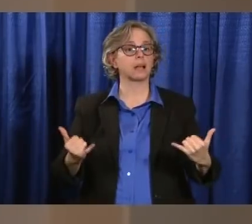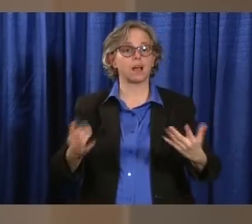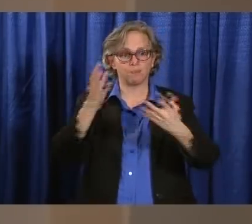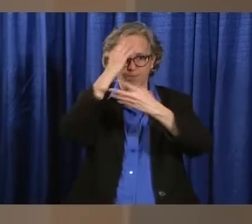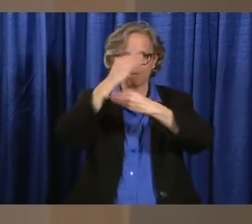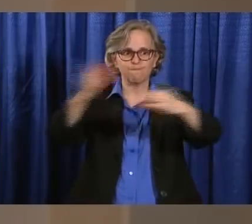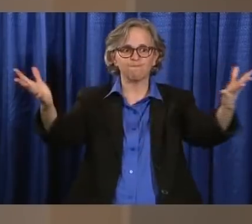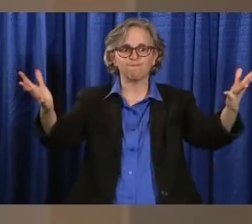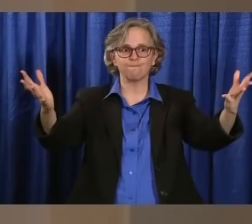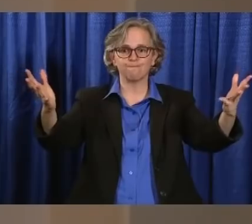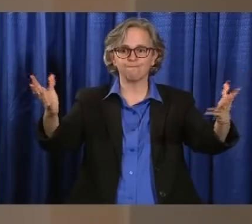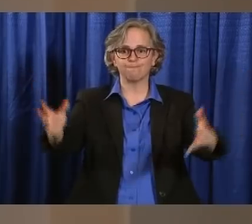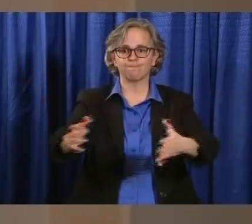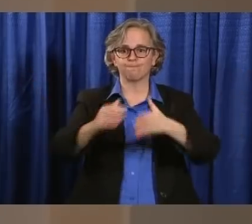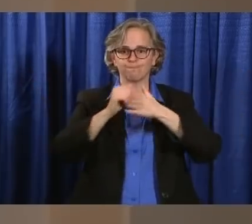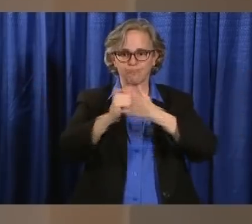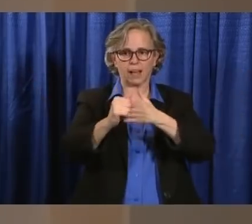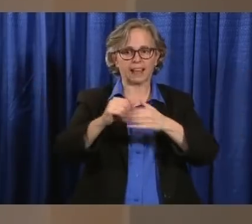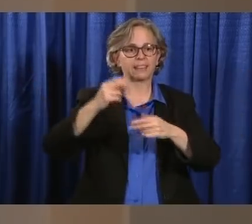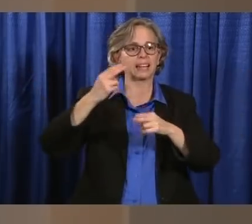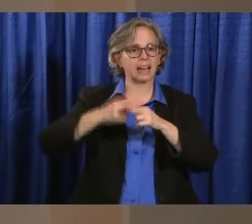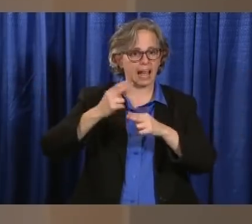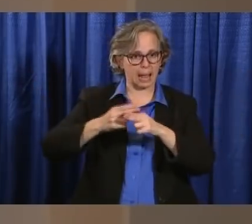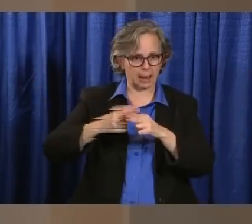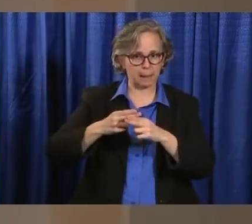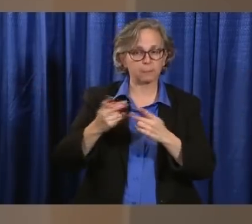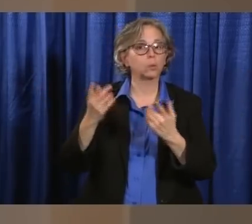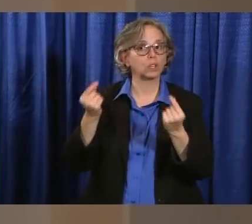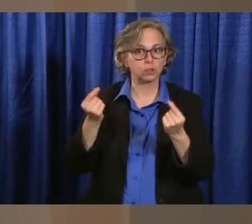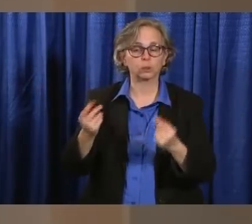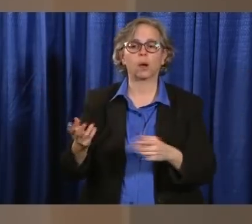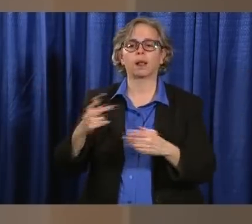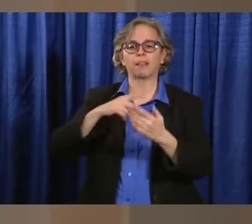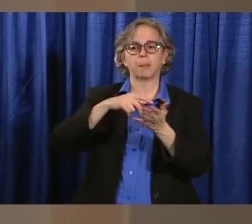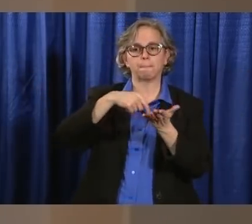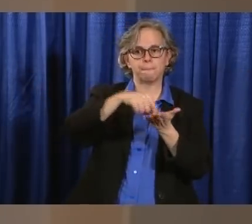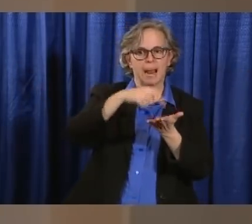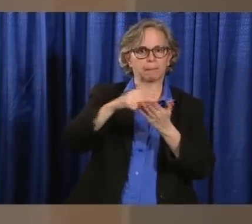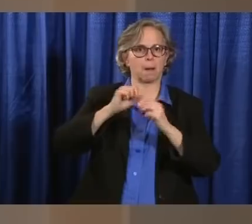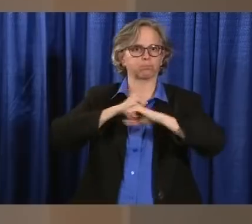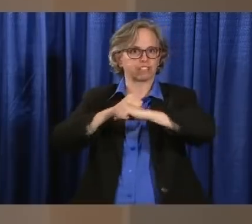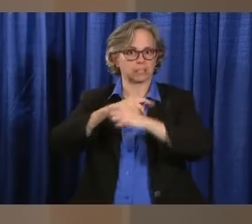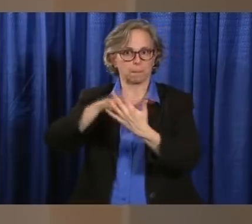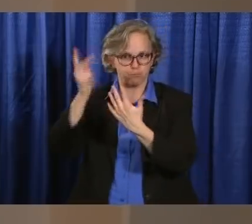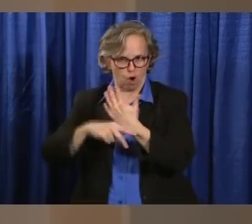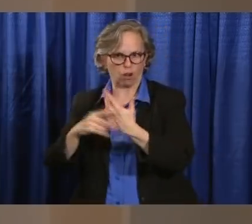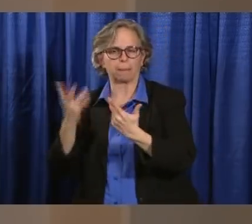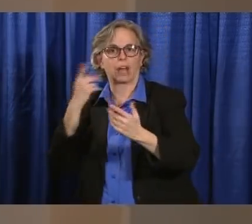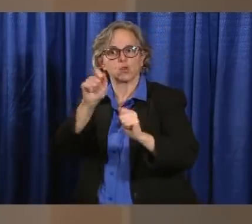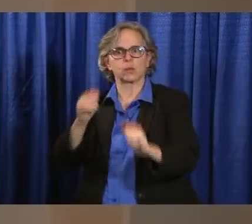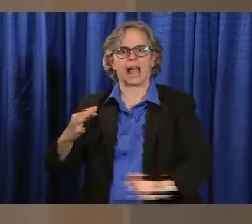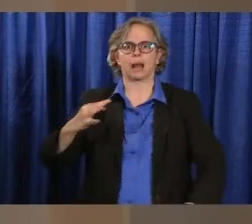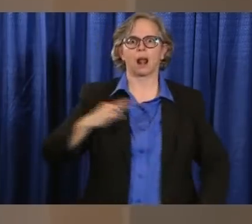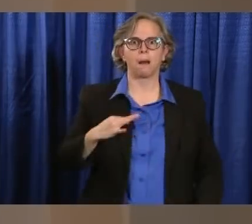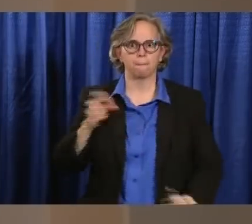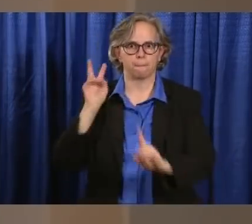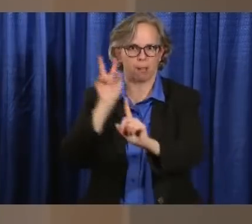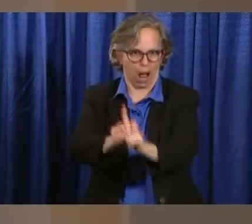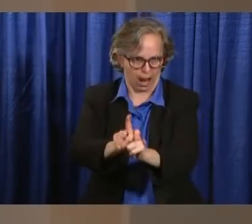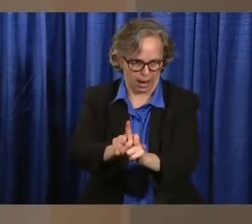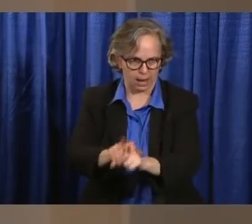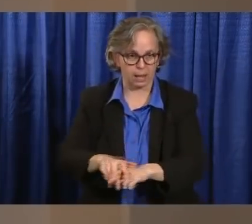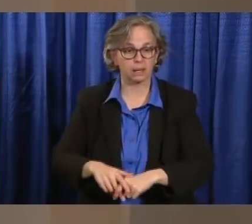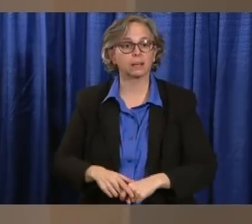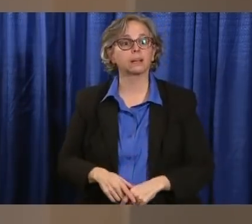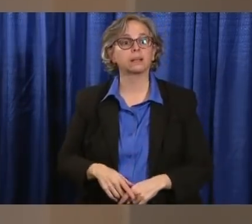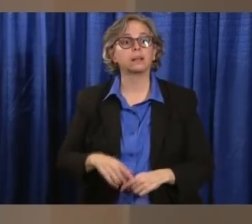apply. And many of them are doing that today. Some do not have the capacity to do it today. We'll be doing it next week.